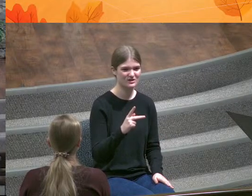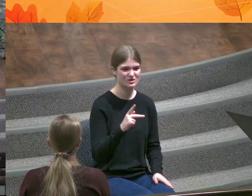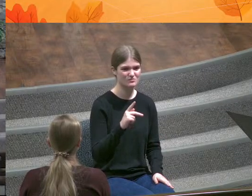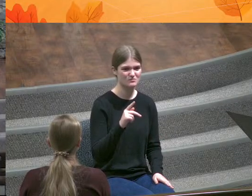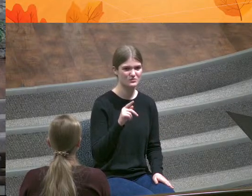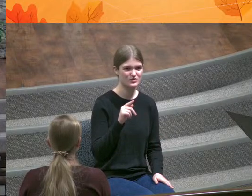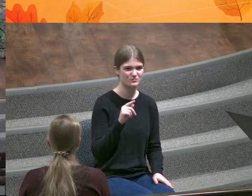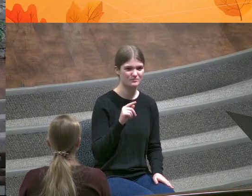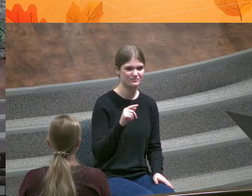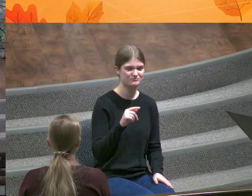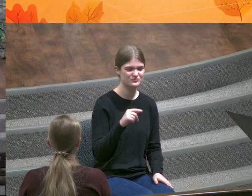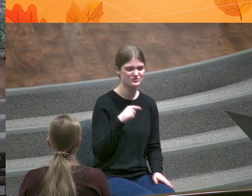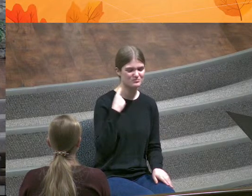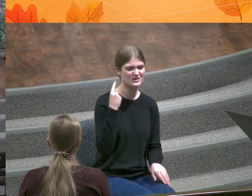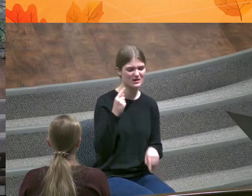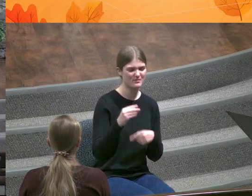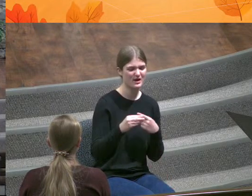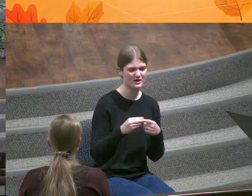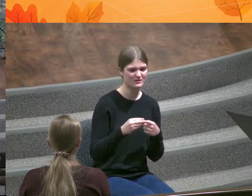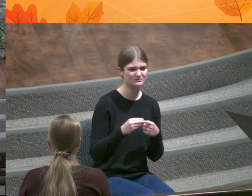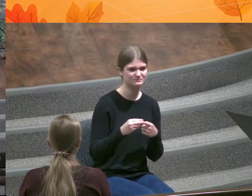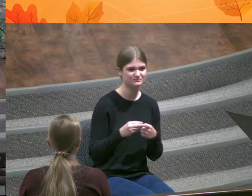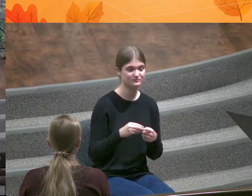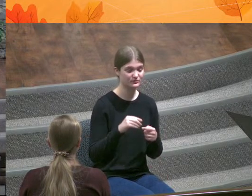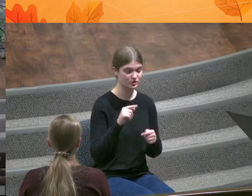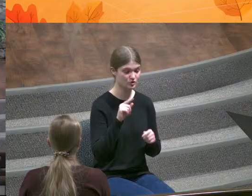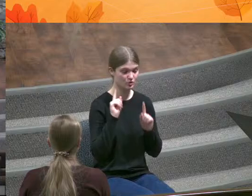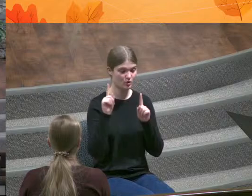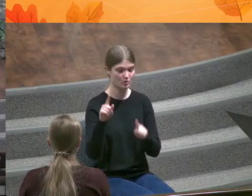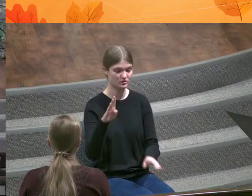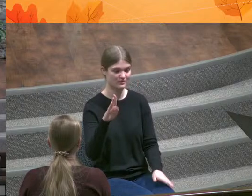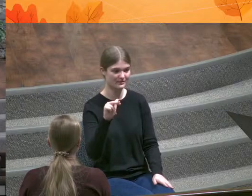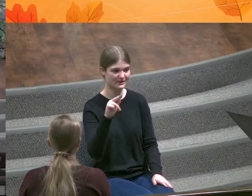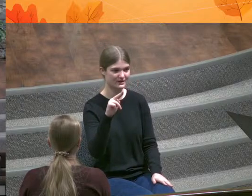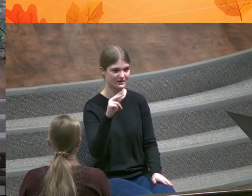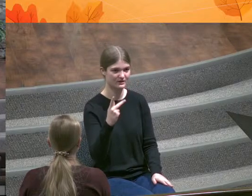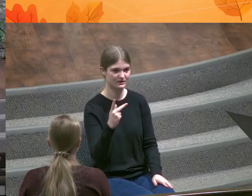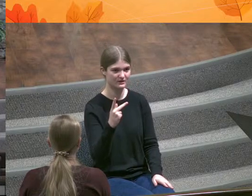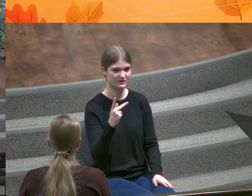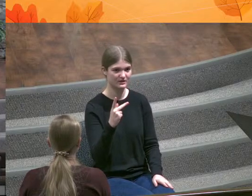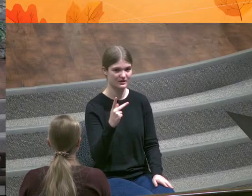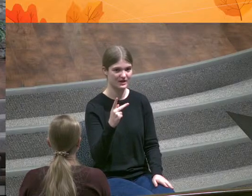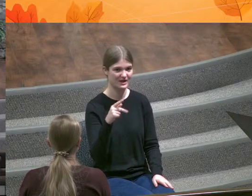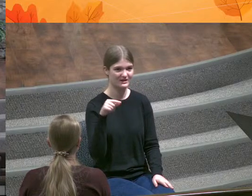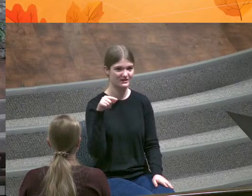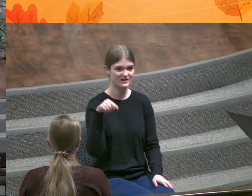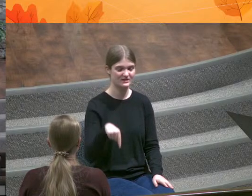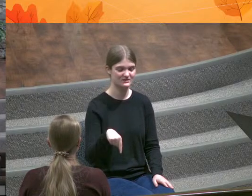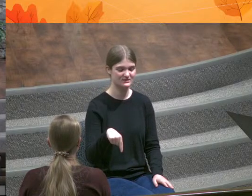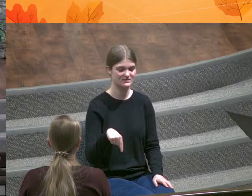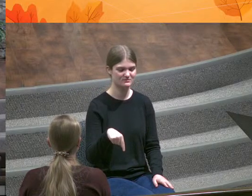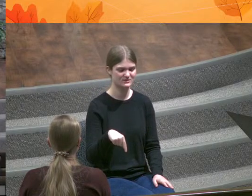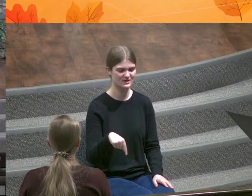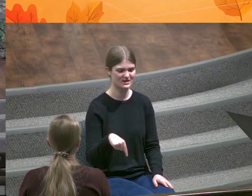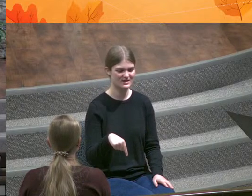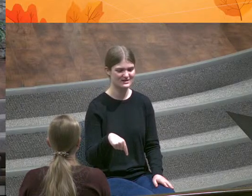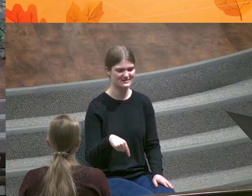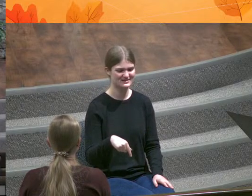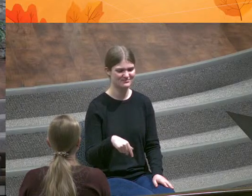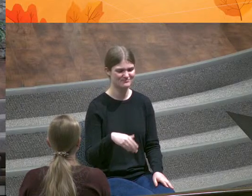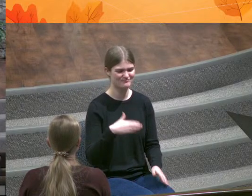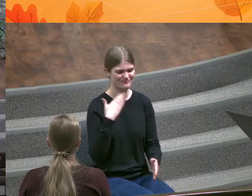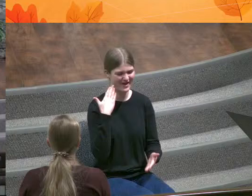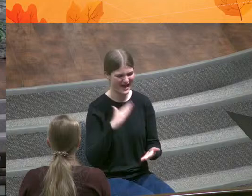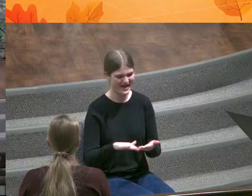you present whatever picture you want to present to yourself right here, but you go down there and this has been weighing and weighing and weighing on